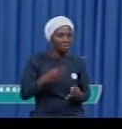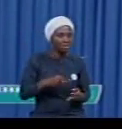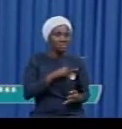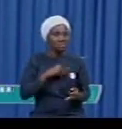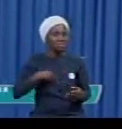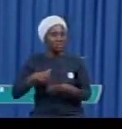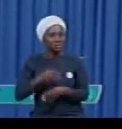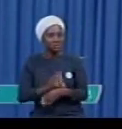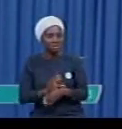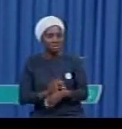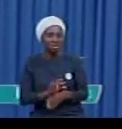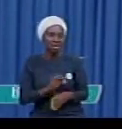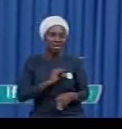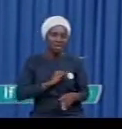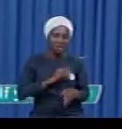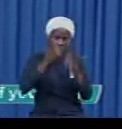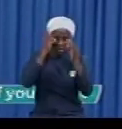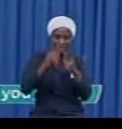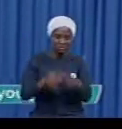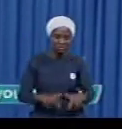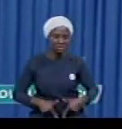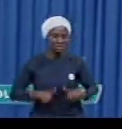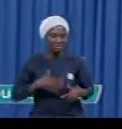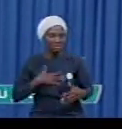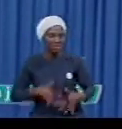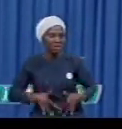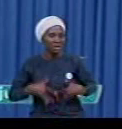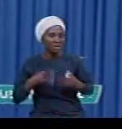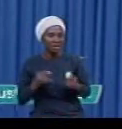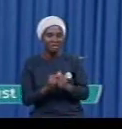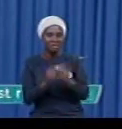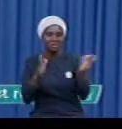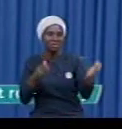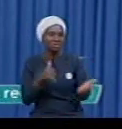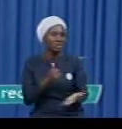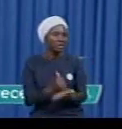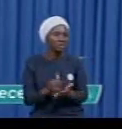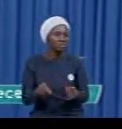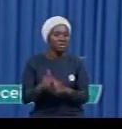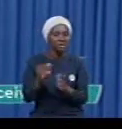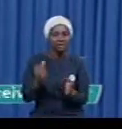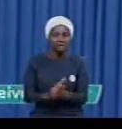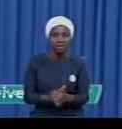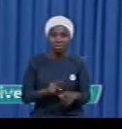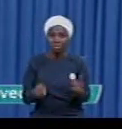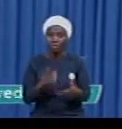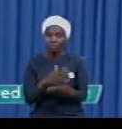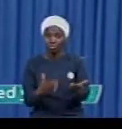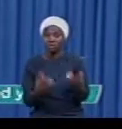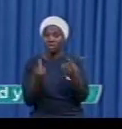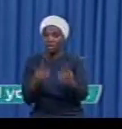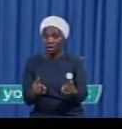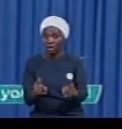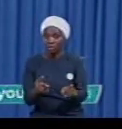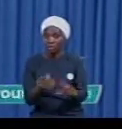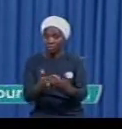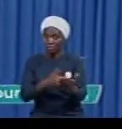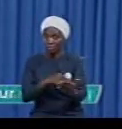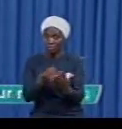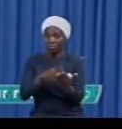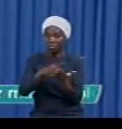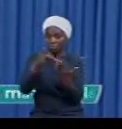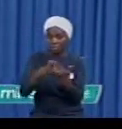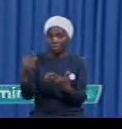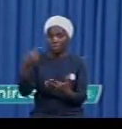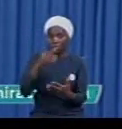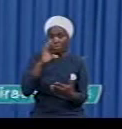my life helplessly like that. But something happened before this GCK. I prayed to God that, God, I